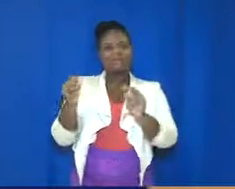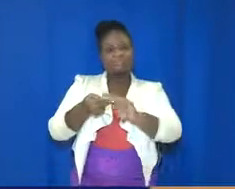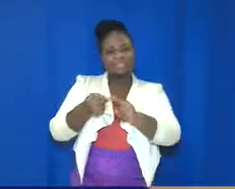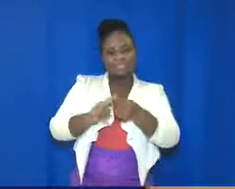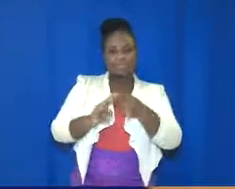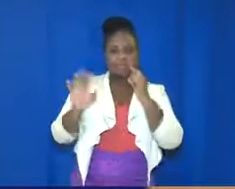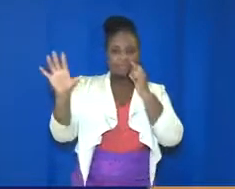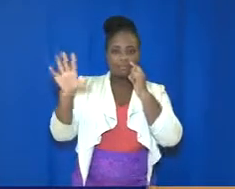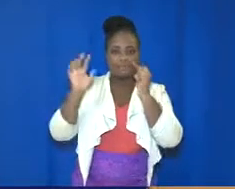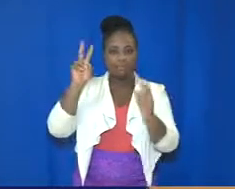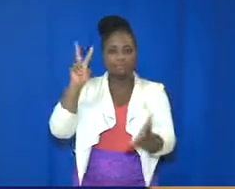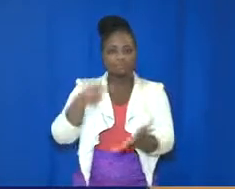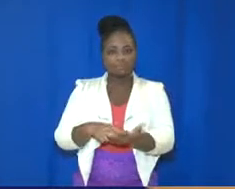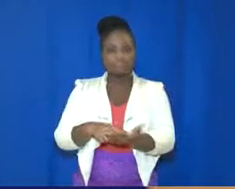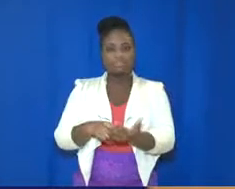total of